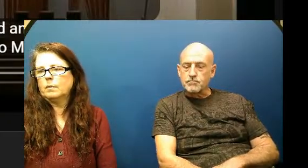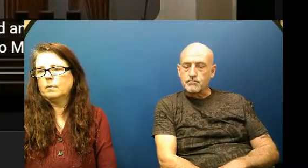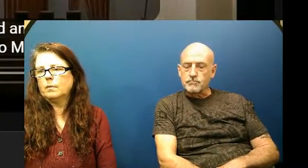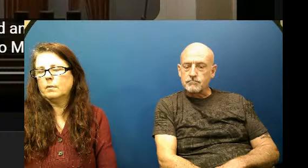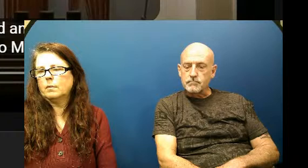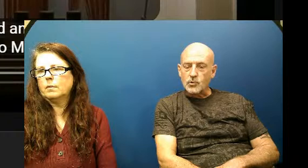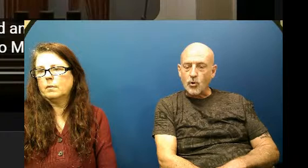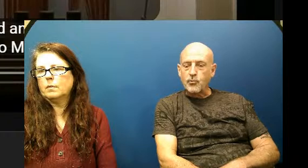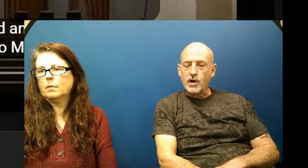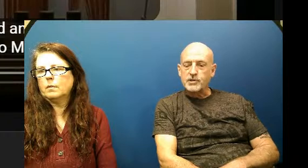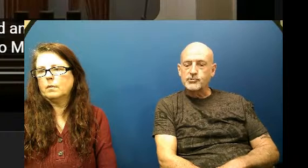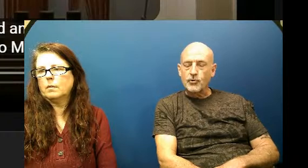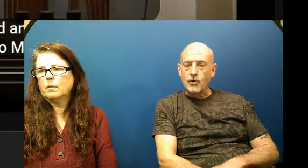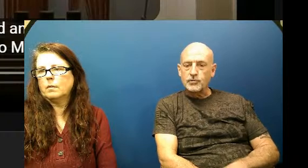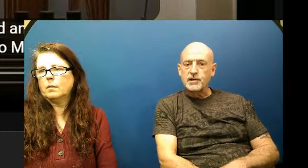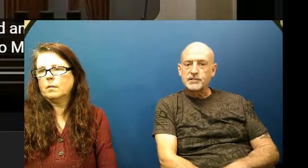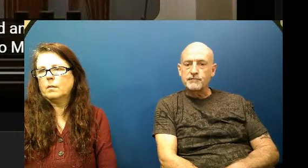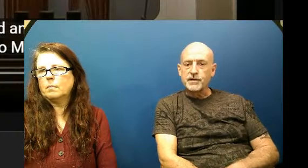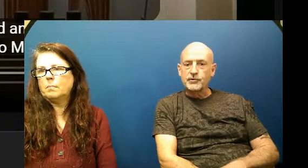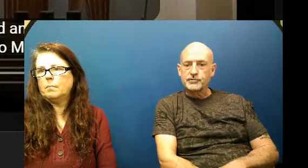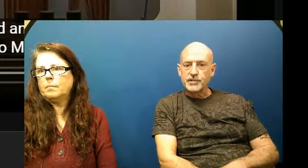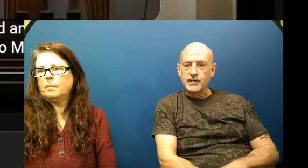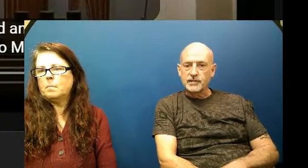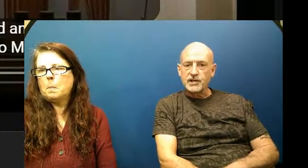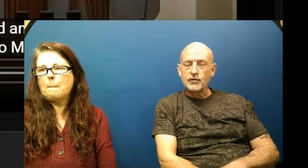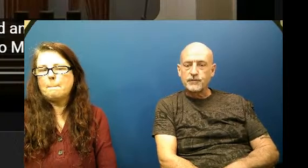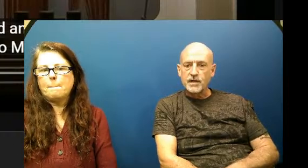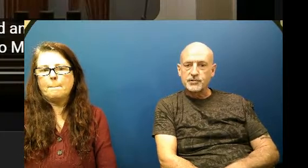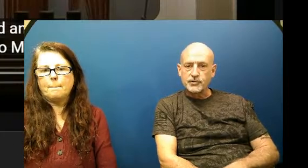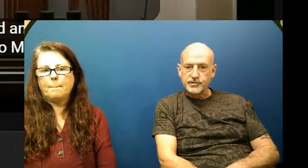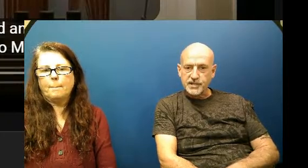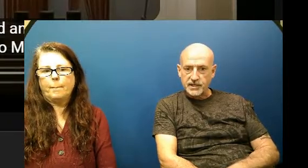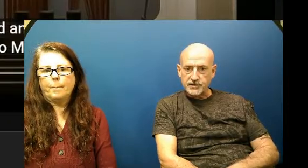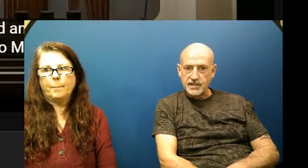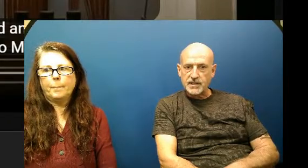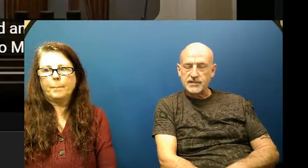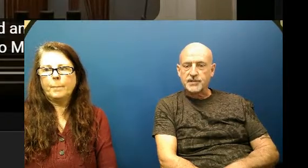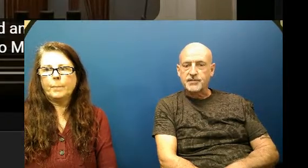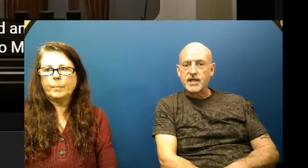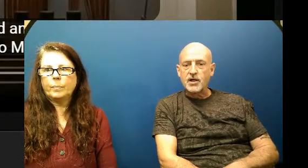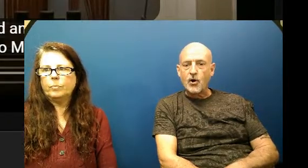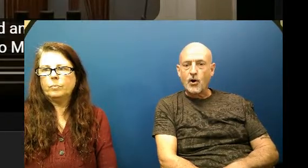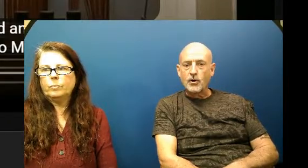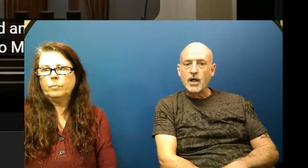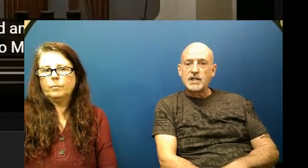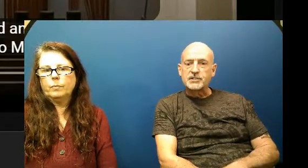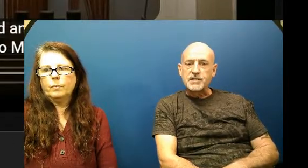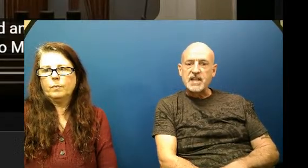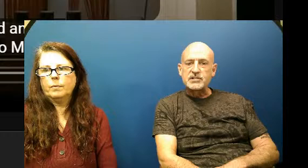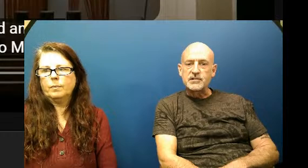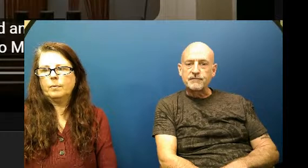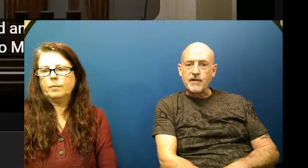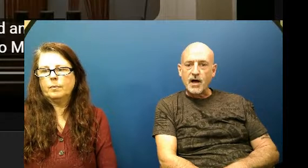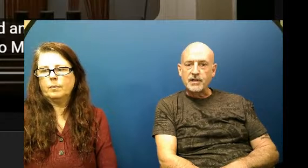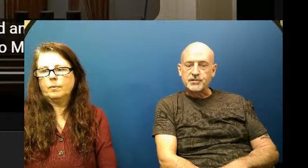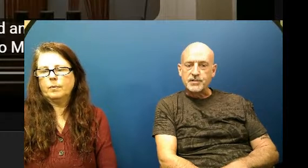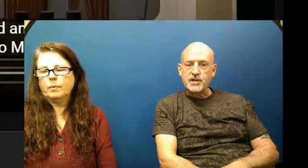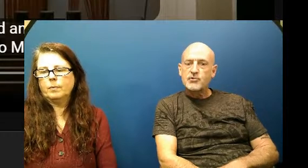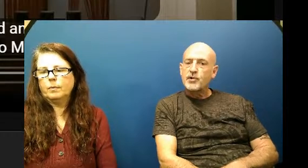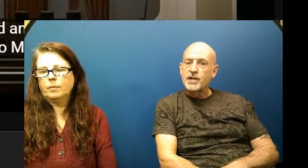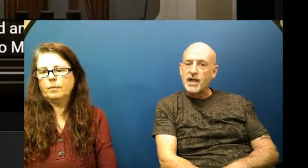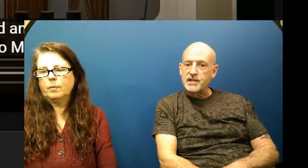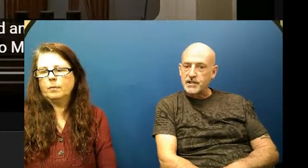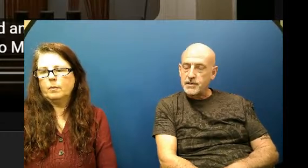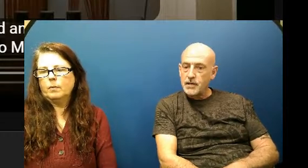The corporations are only individuals in the legal fictional sense, in that they are state defined,